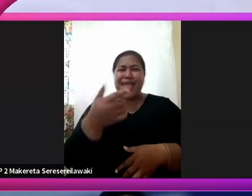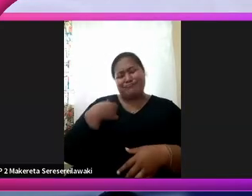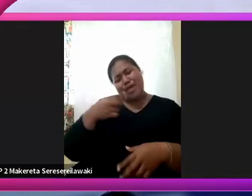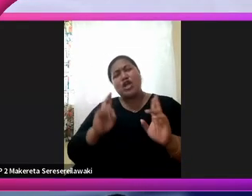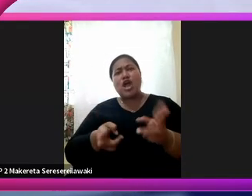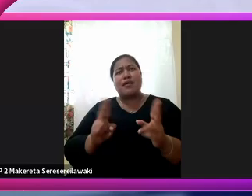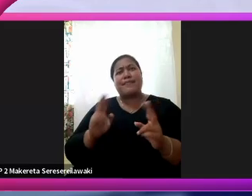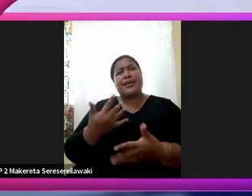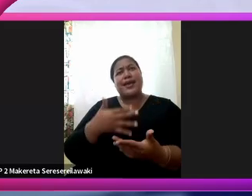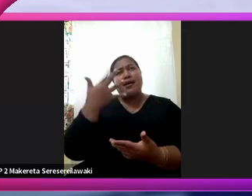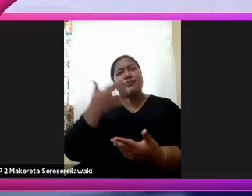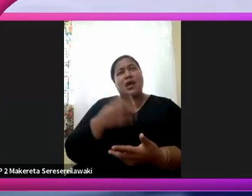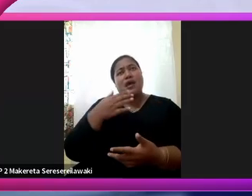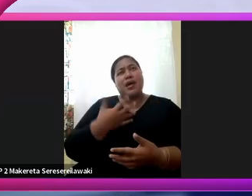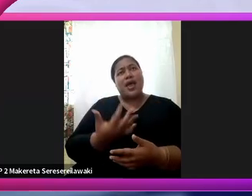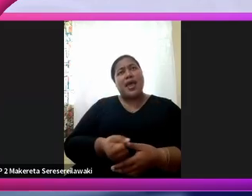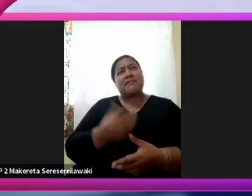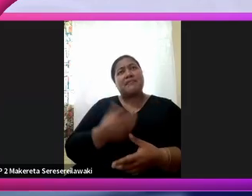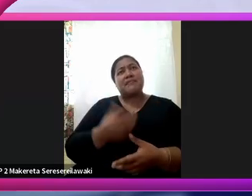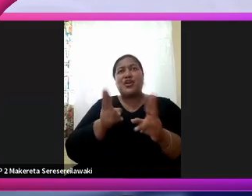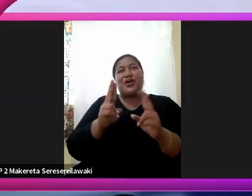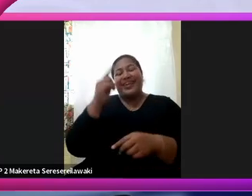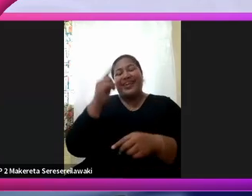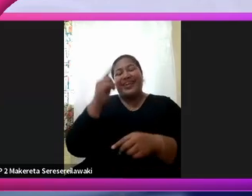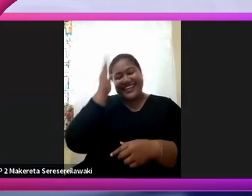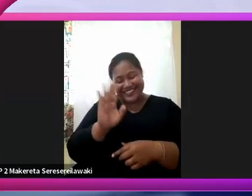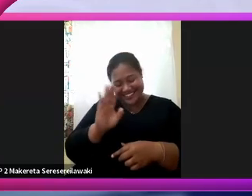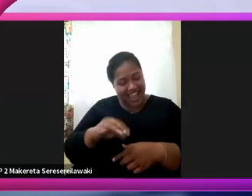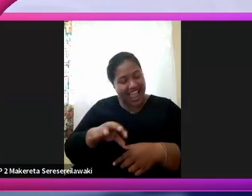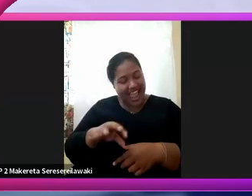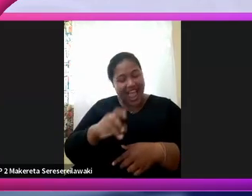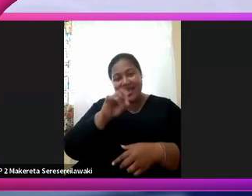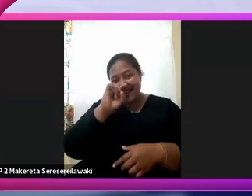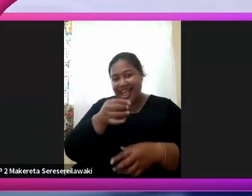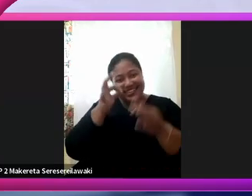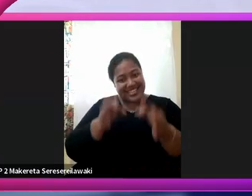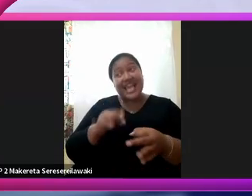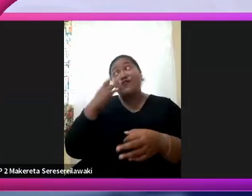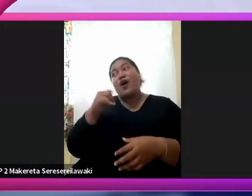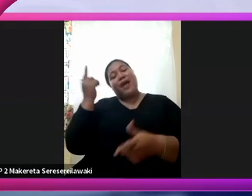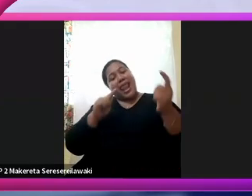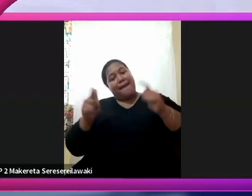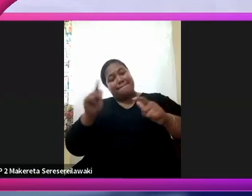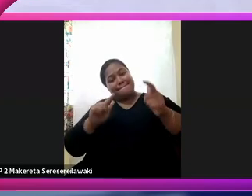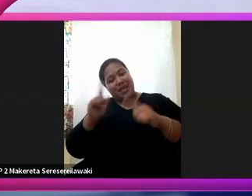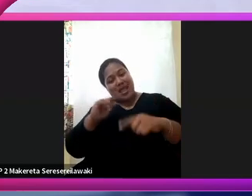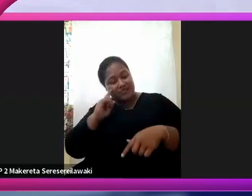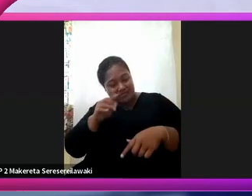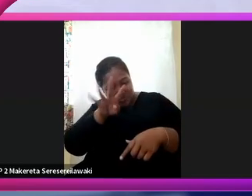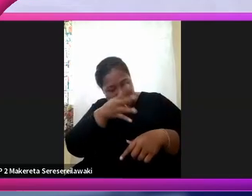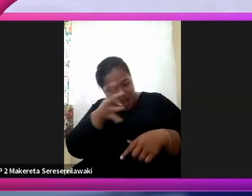my sperm is oval head. No, it's not come from him, it's come from the lab, because they have to look at the number,